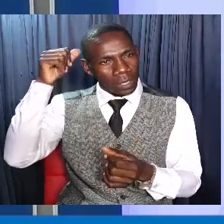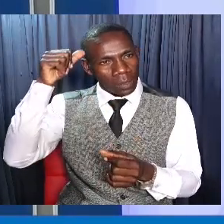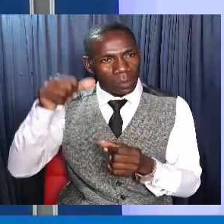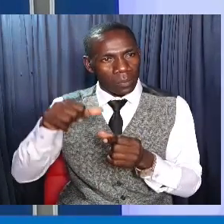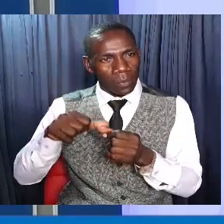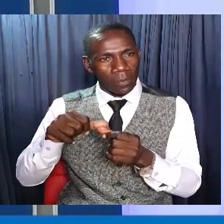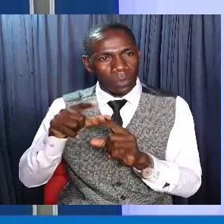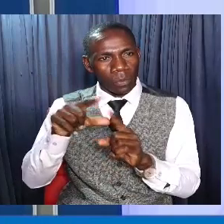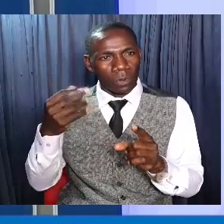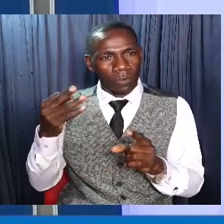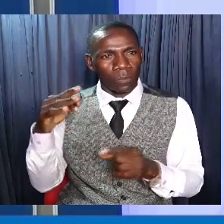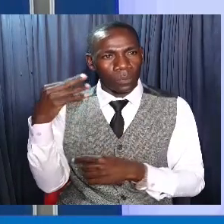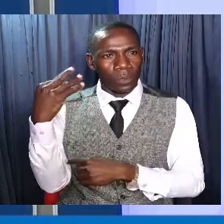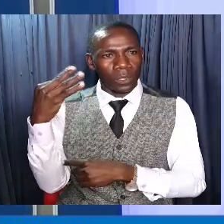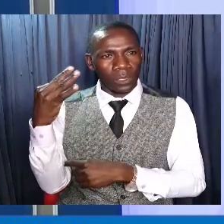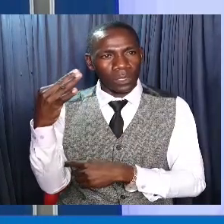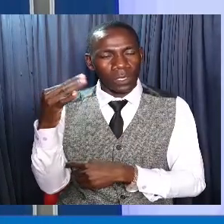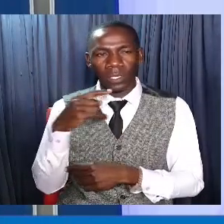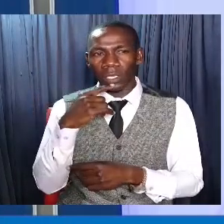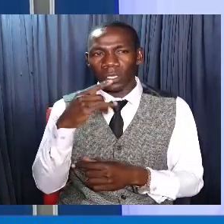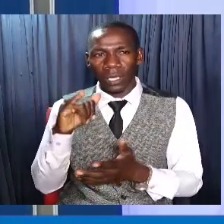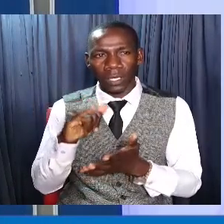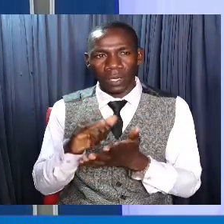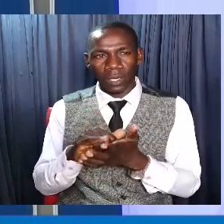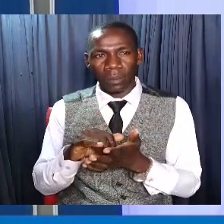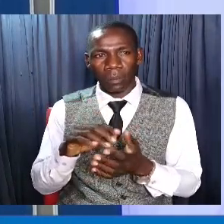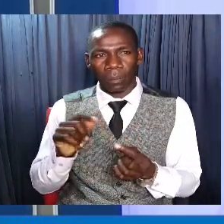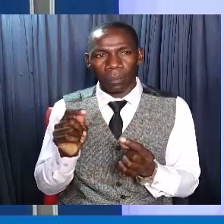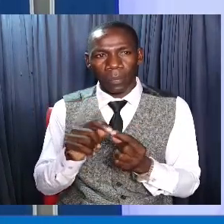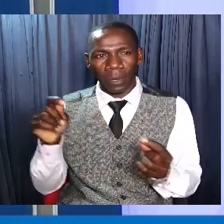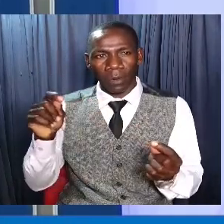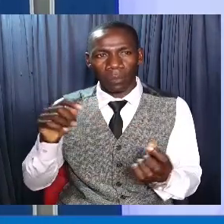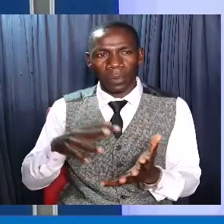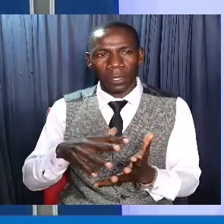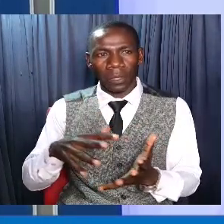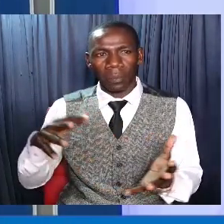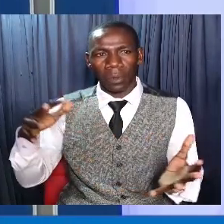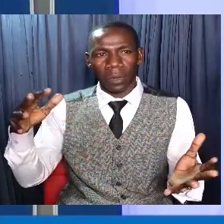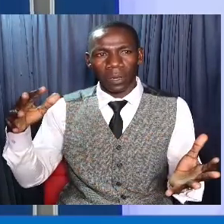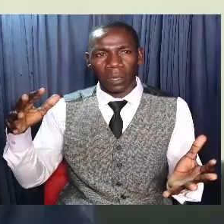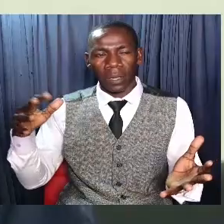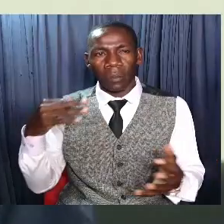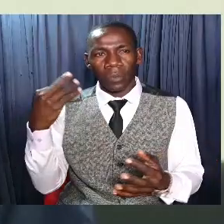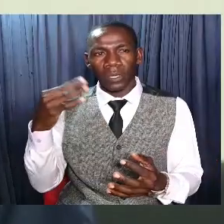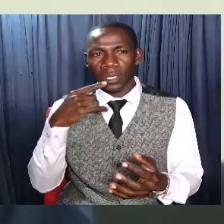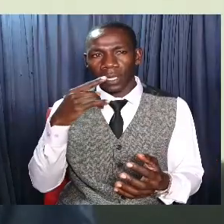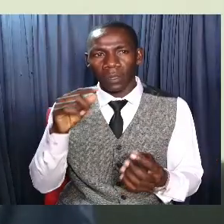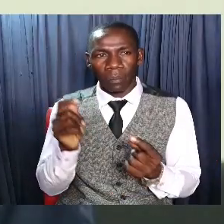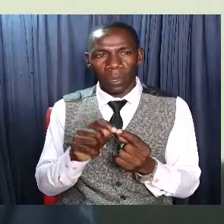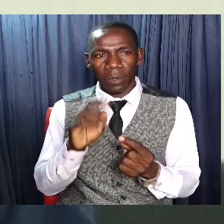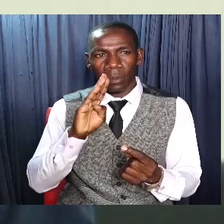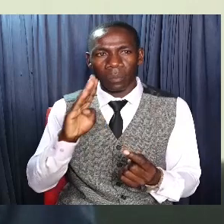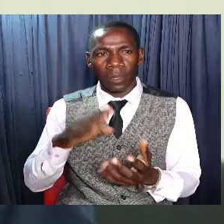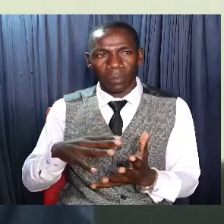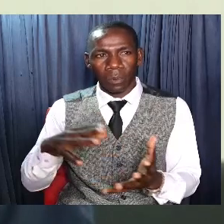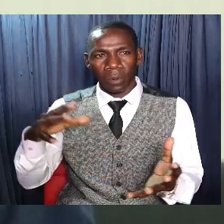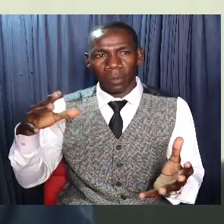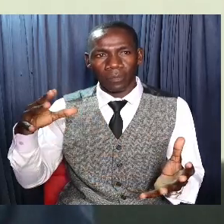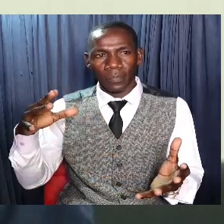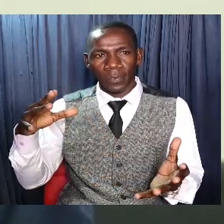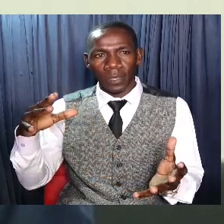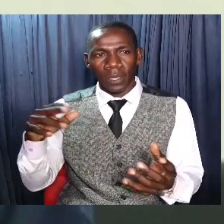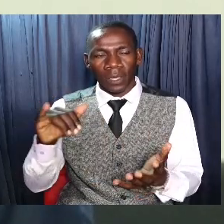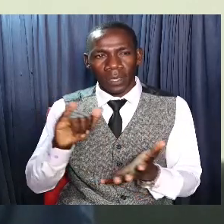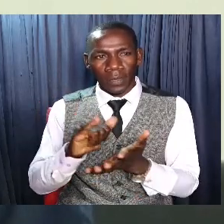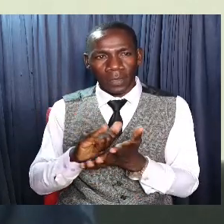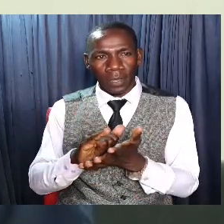She remembered the word. Alisema nitaumwa sana. The preacher said the pains will be double. Alisema nitaumwa sana. The preacher said I'll get to double pain. Ndiko kuumwa sana